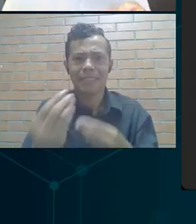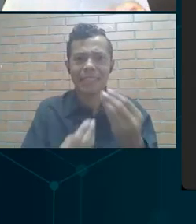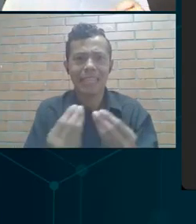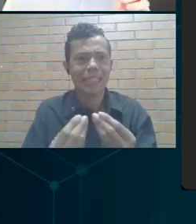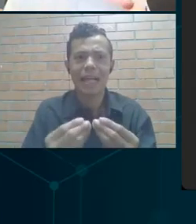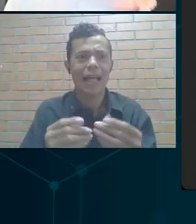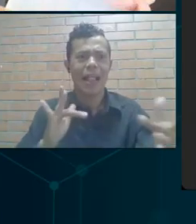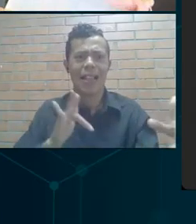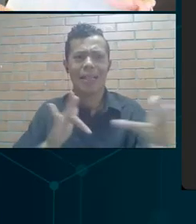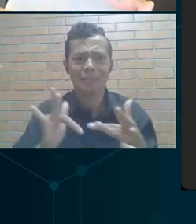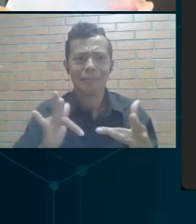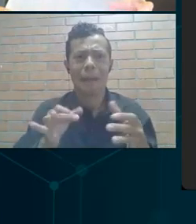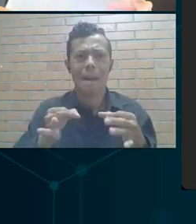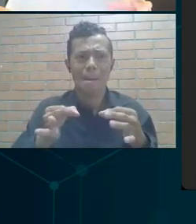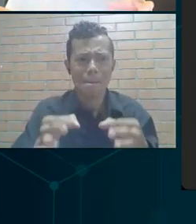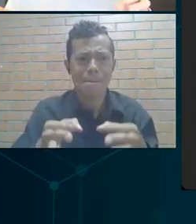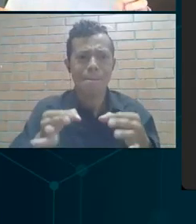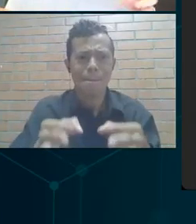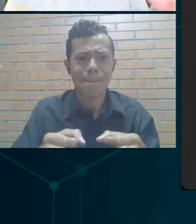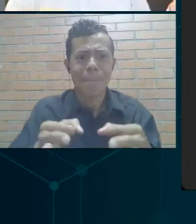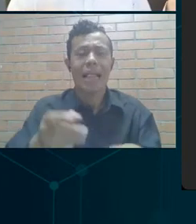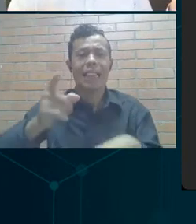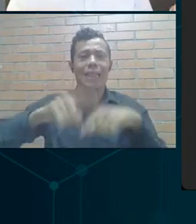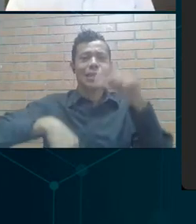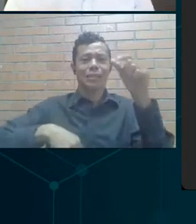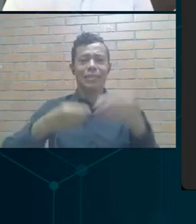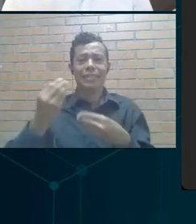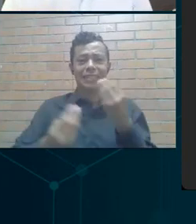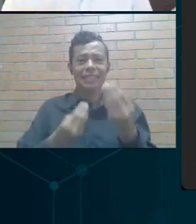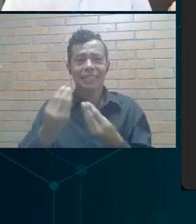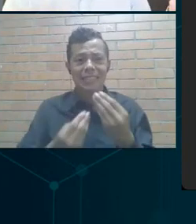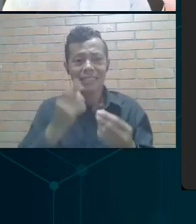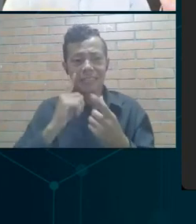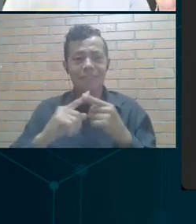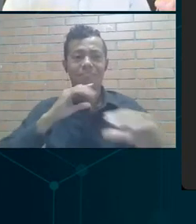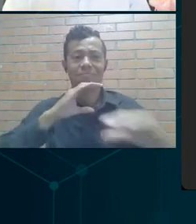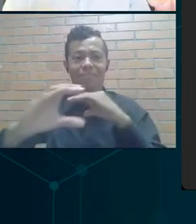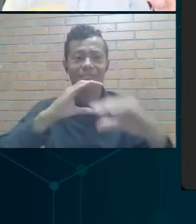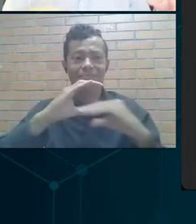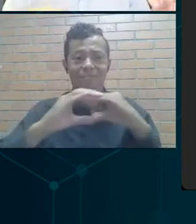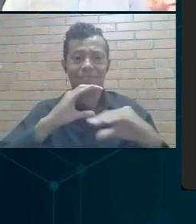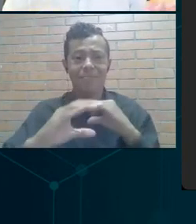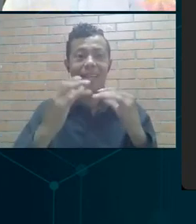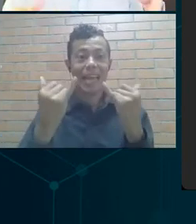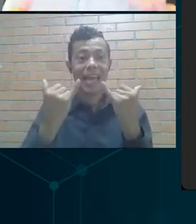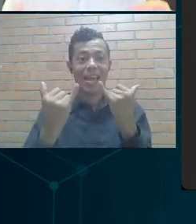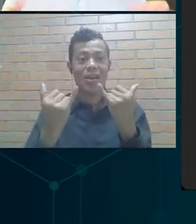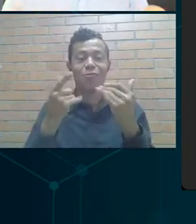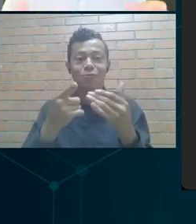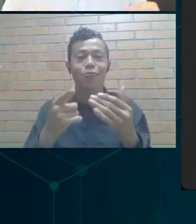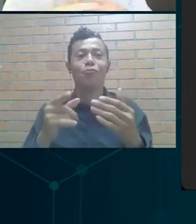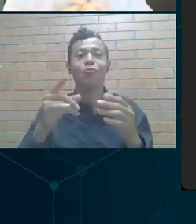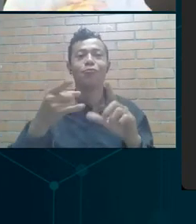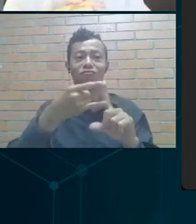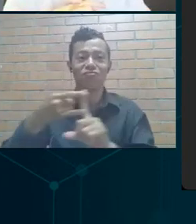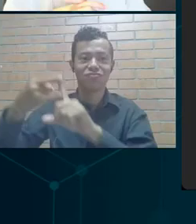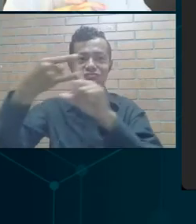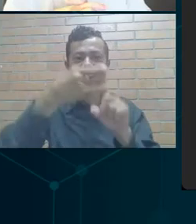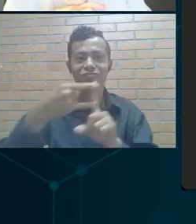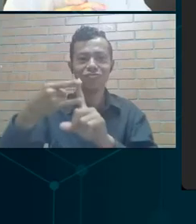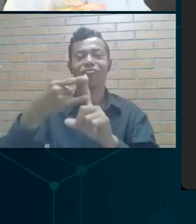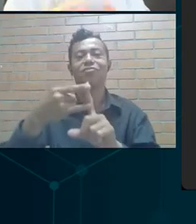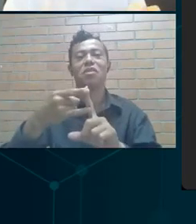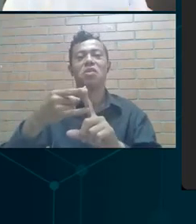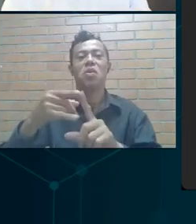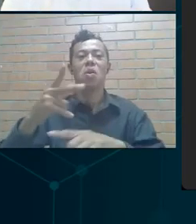years later, we were still working on proprietary. And when you use Zoom, you're still using a native client running natively on